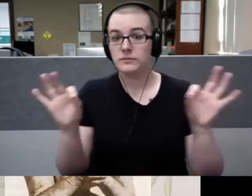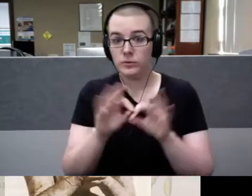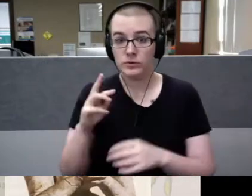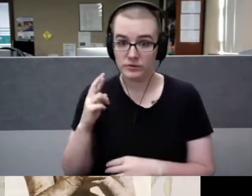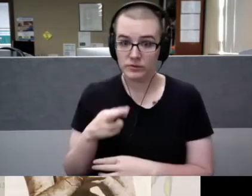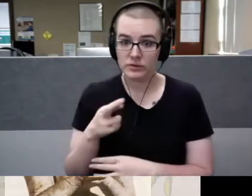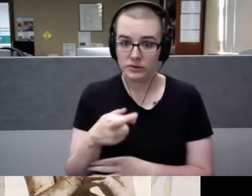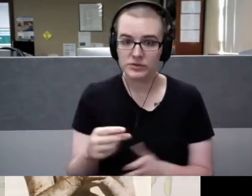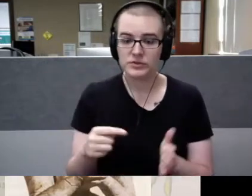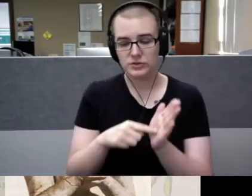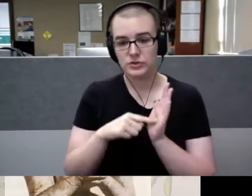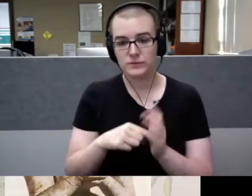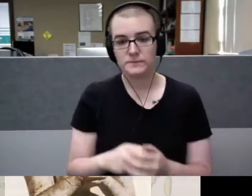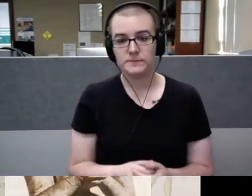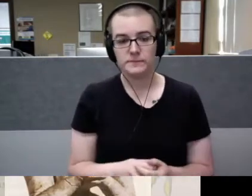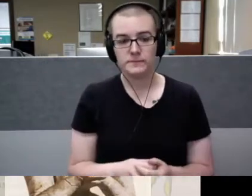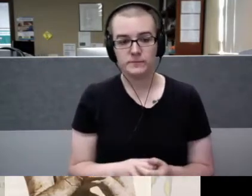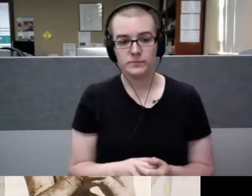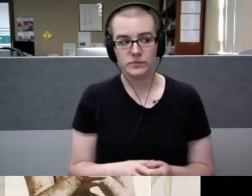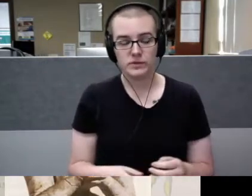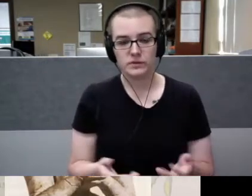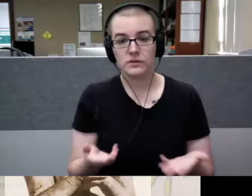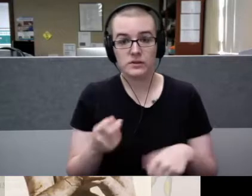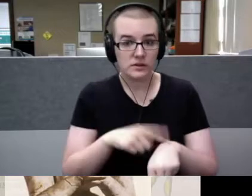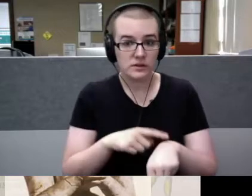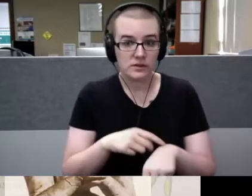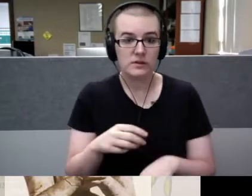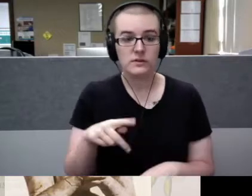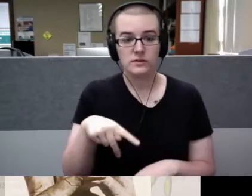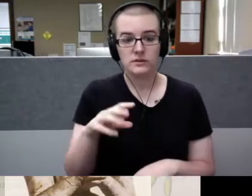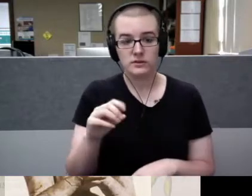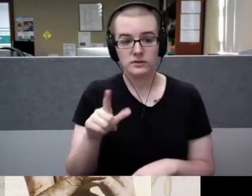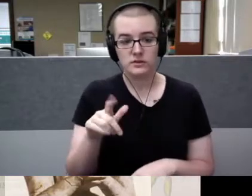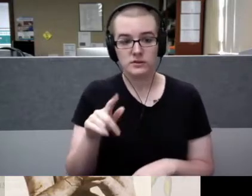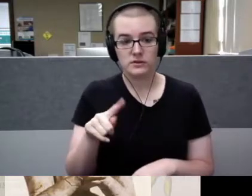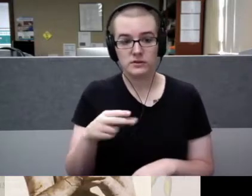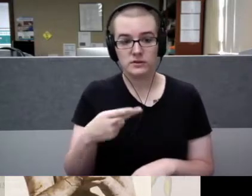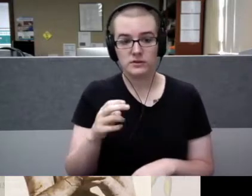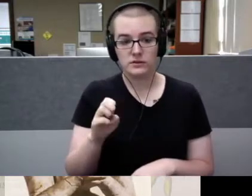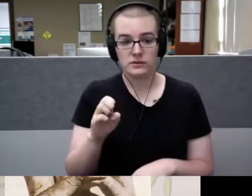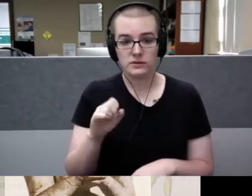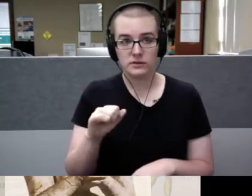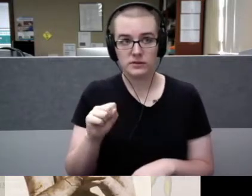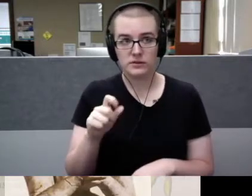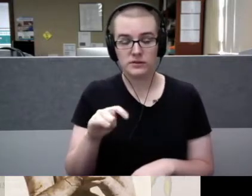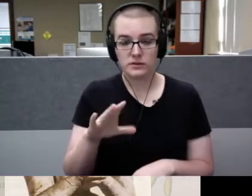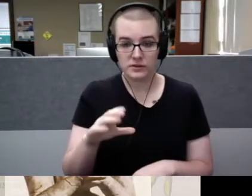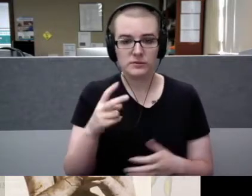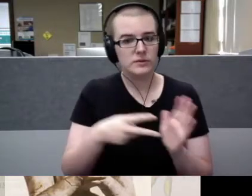this time, the Mesopotamians were polytheistic, which means they did not believe in one main god, but they believed in many gods who would have